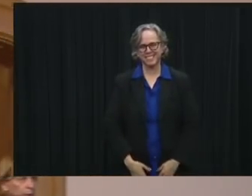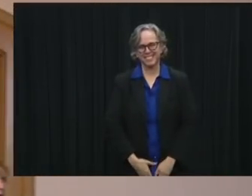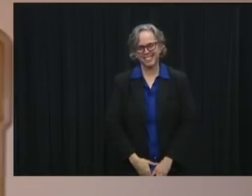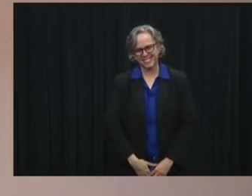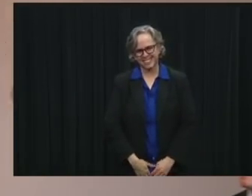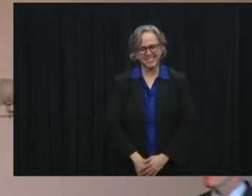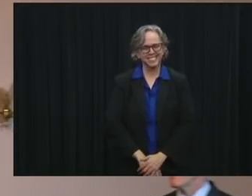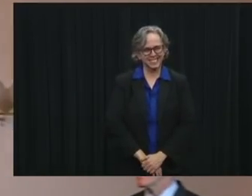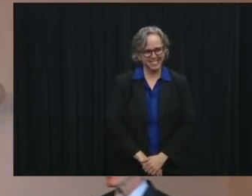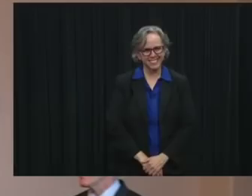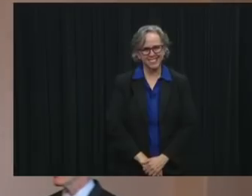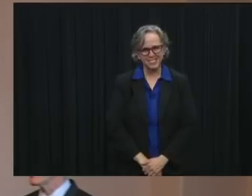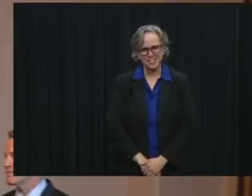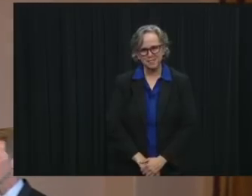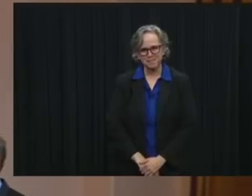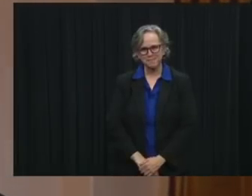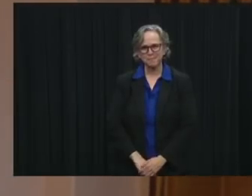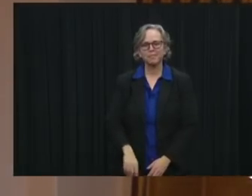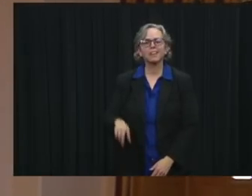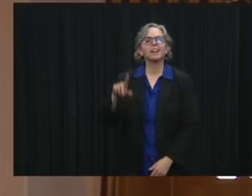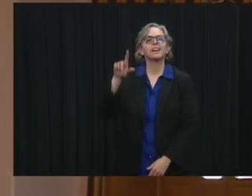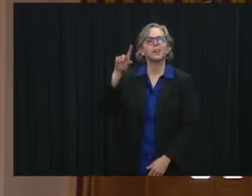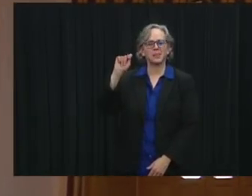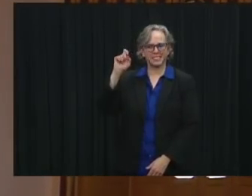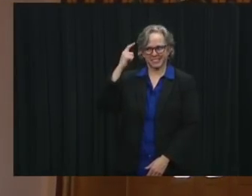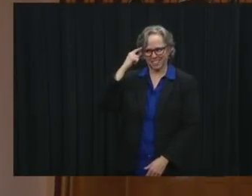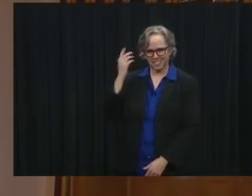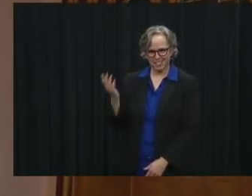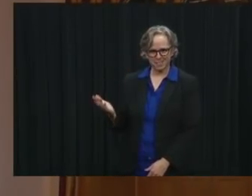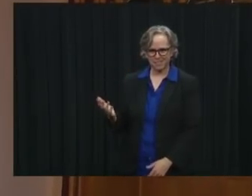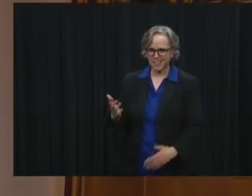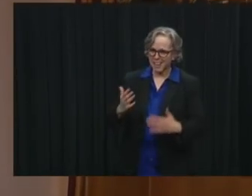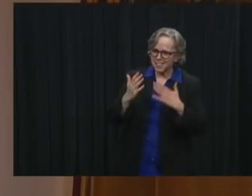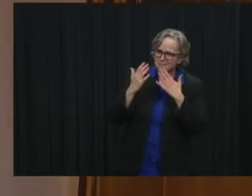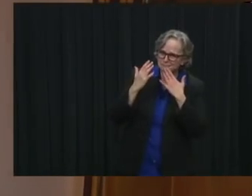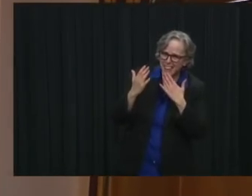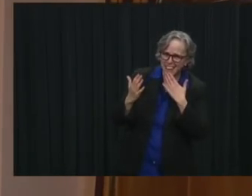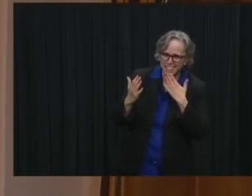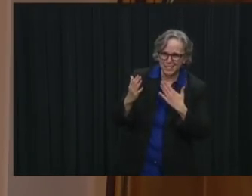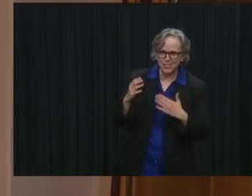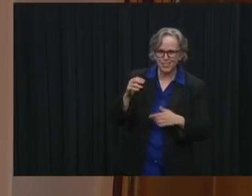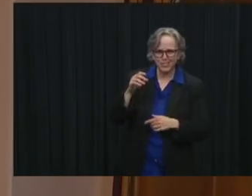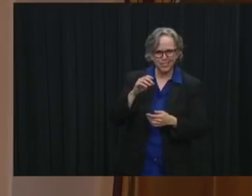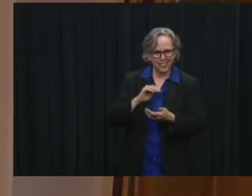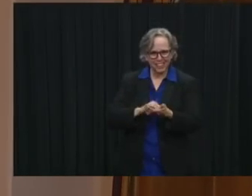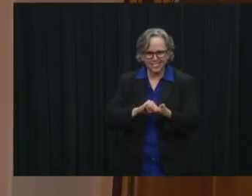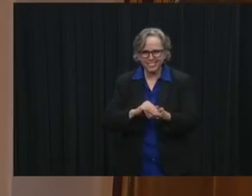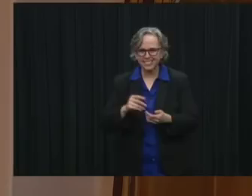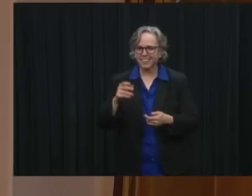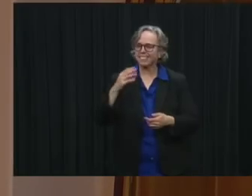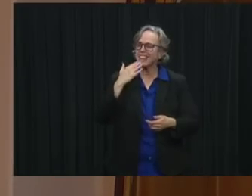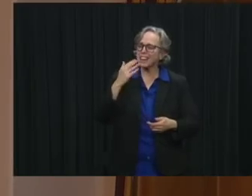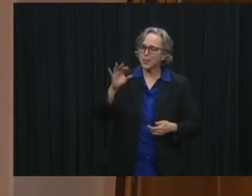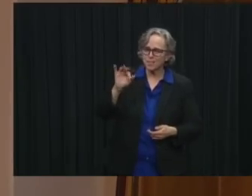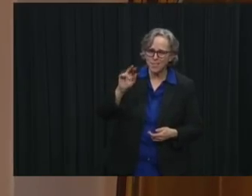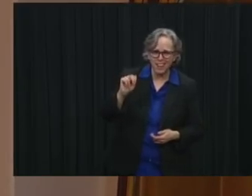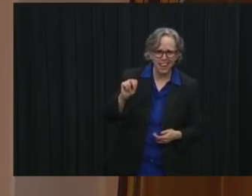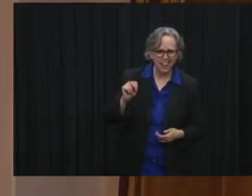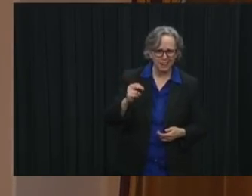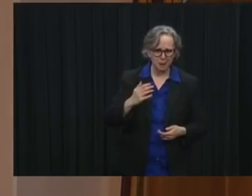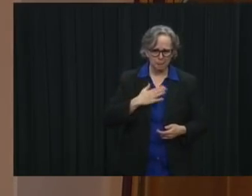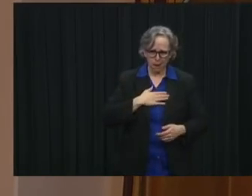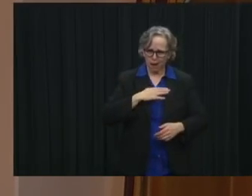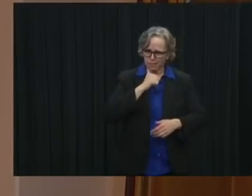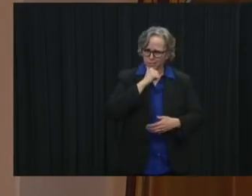Great. Thank you, Governor. Thank you, Amy and Fran. Right now, my daughters are at home. They get